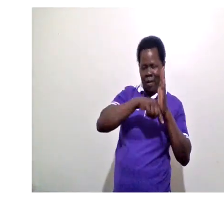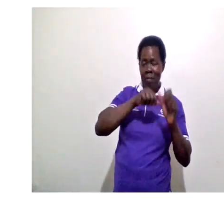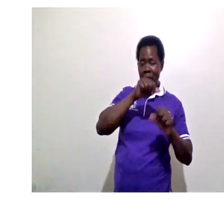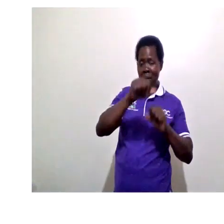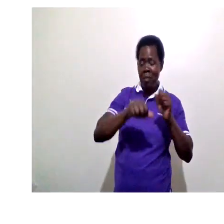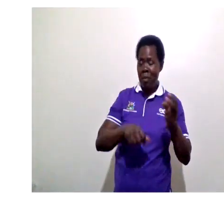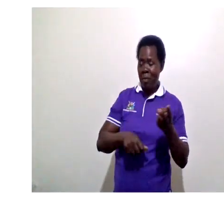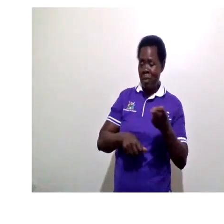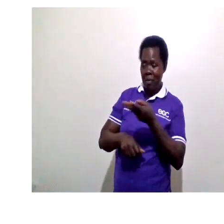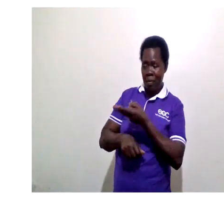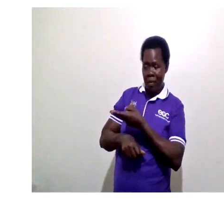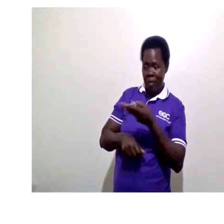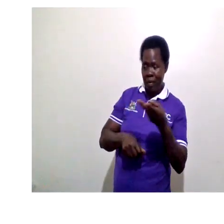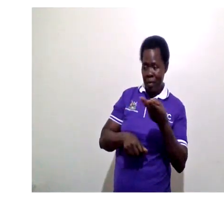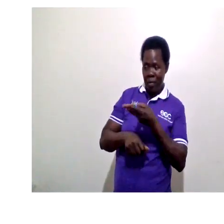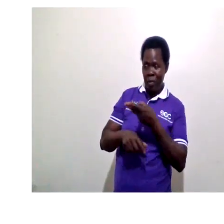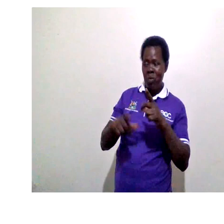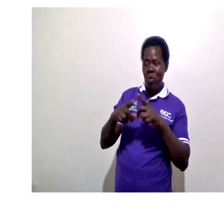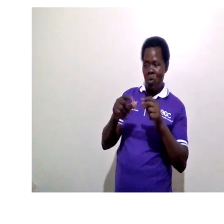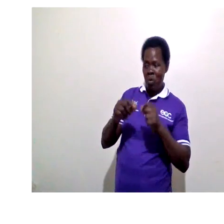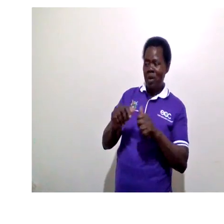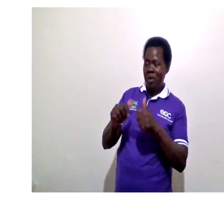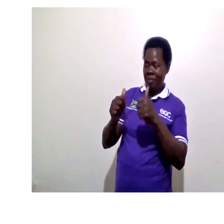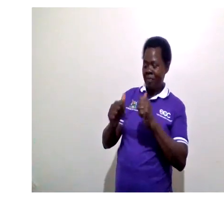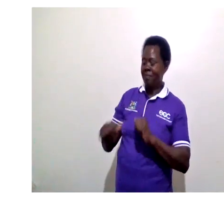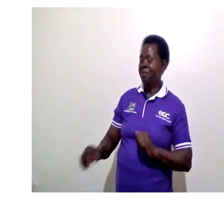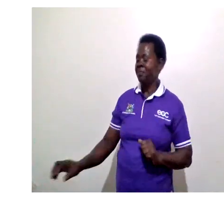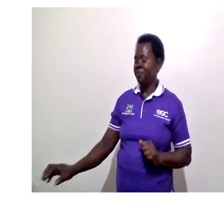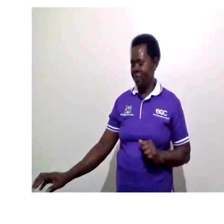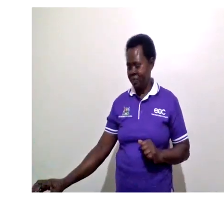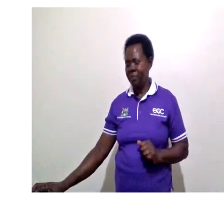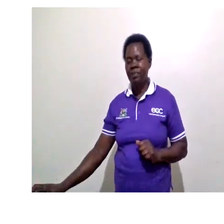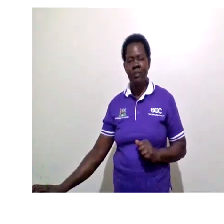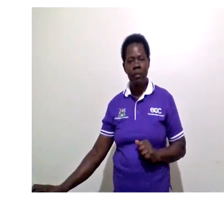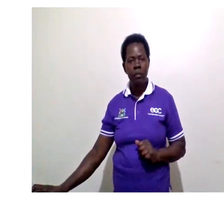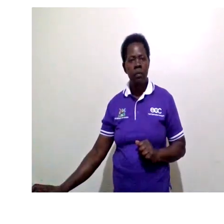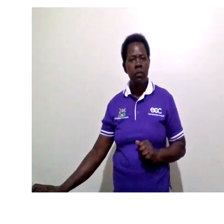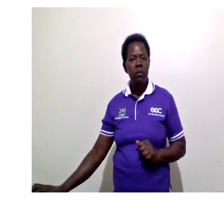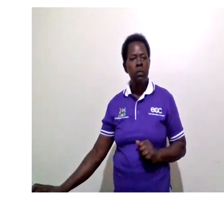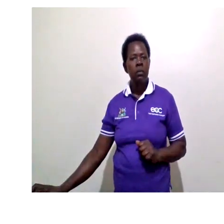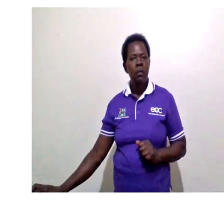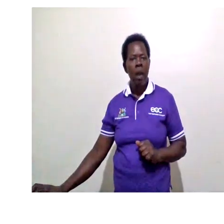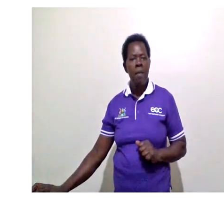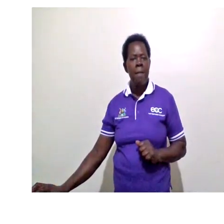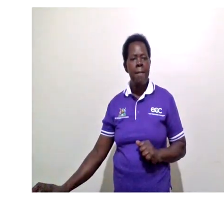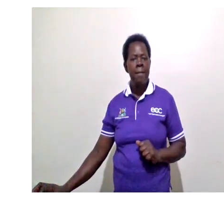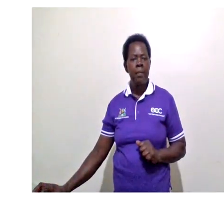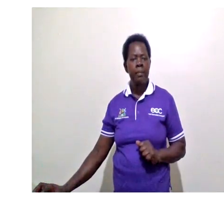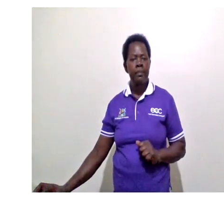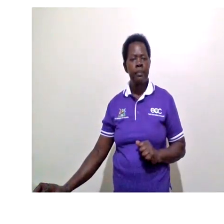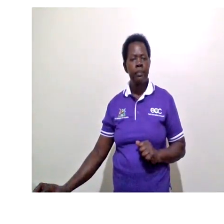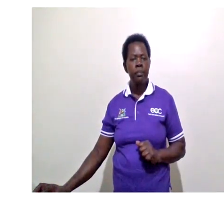are learning deep about the two words. Okay.